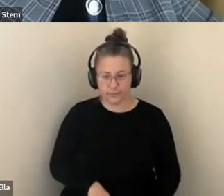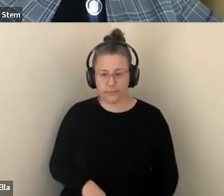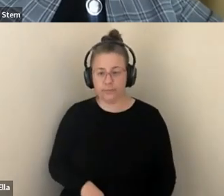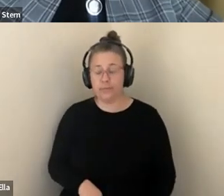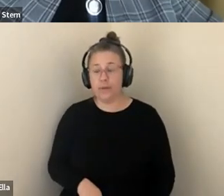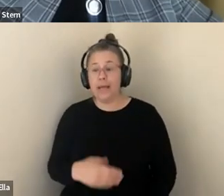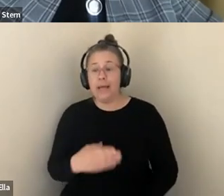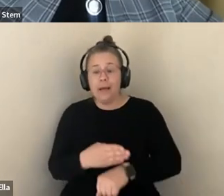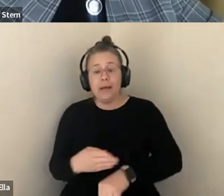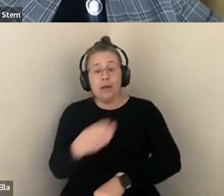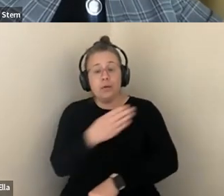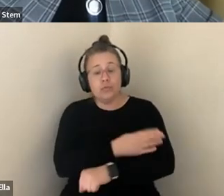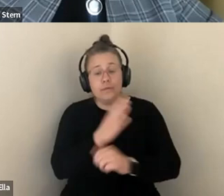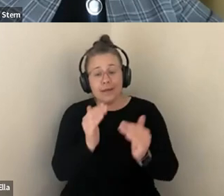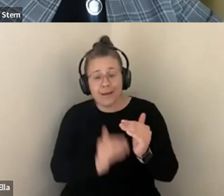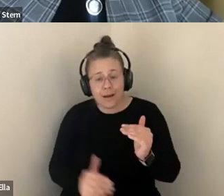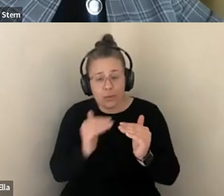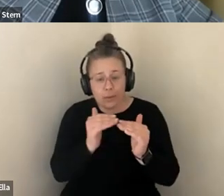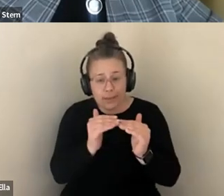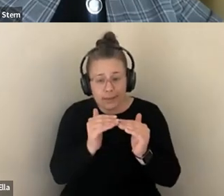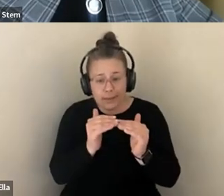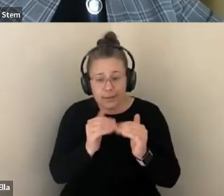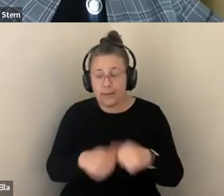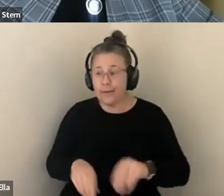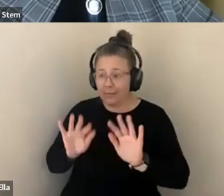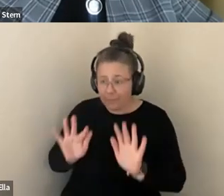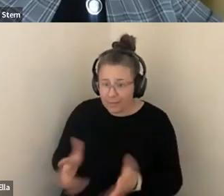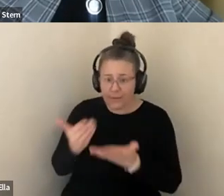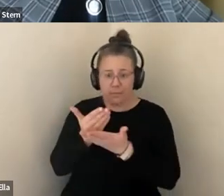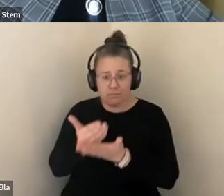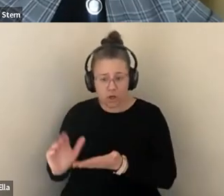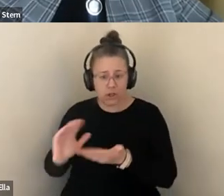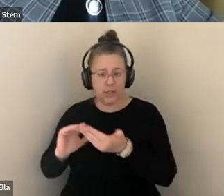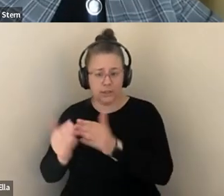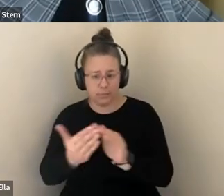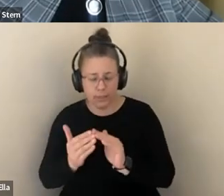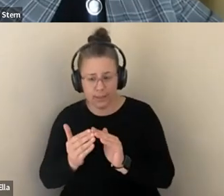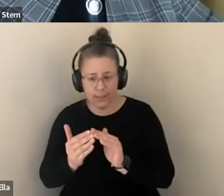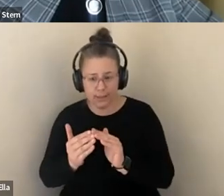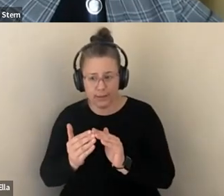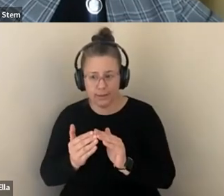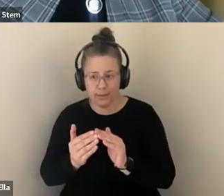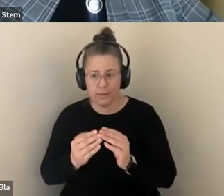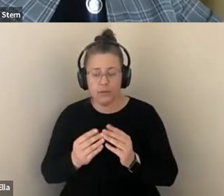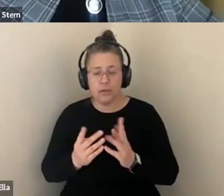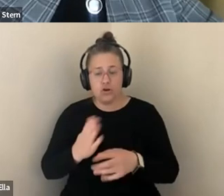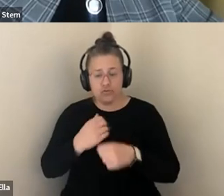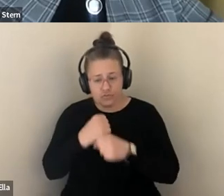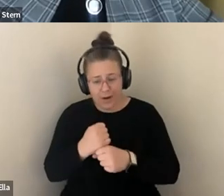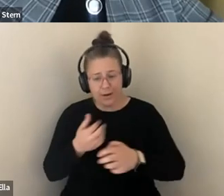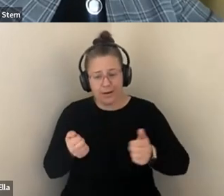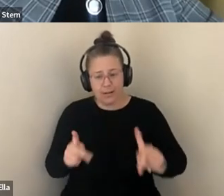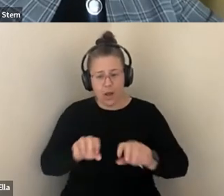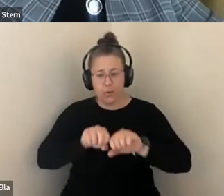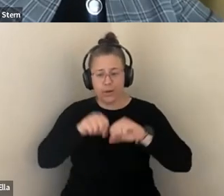equity, allowing a society that is truly respectful of diversity and tolerant of